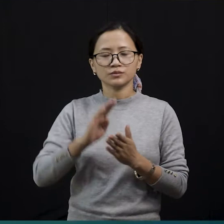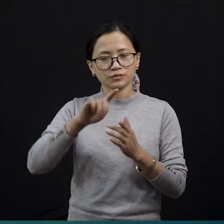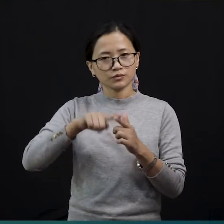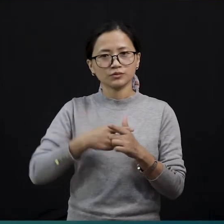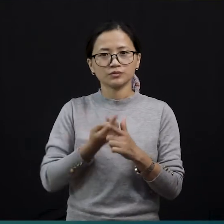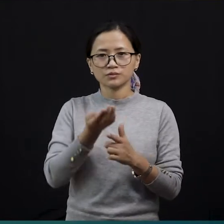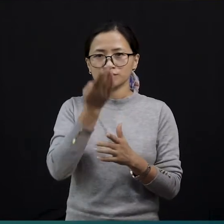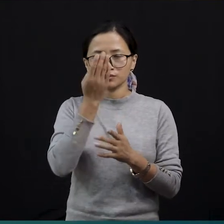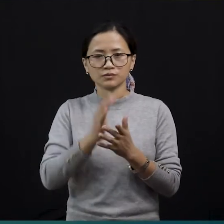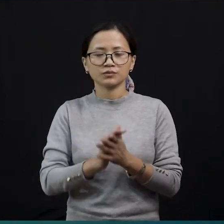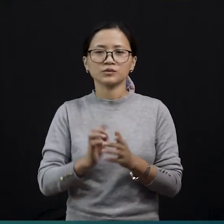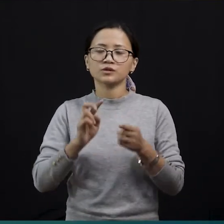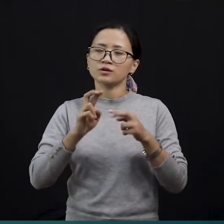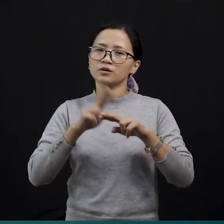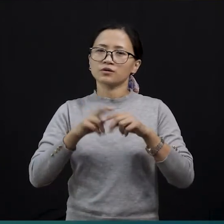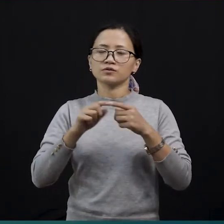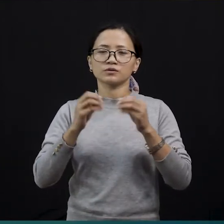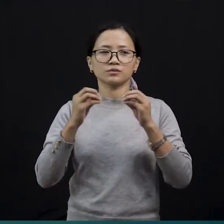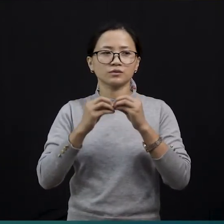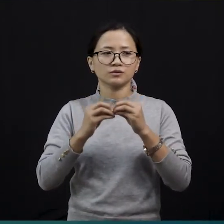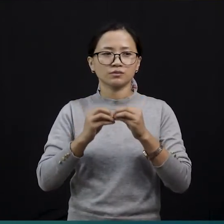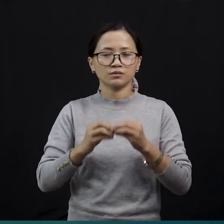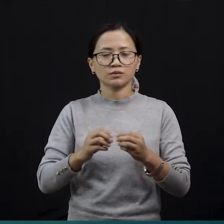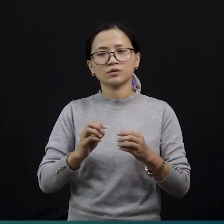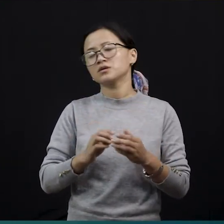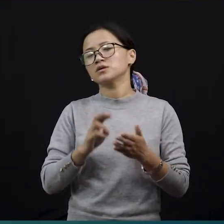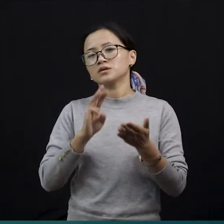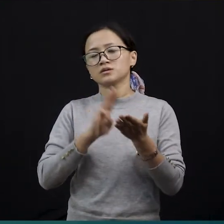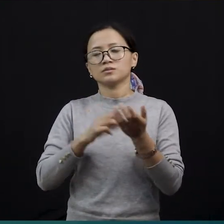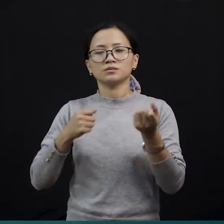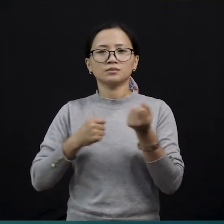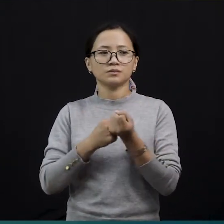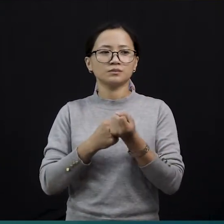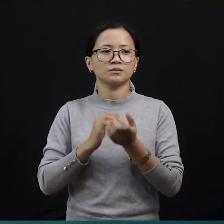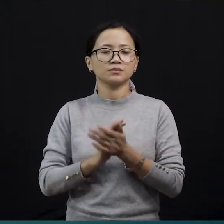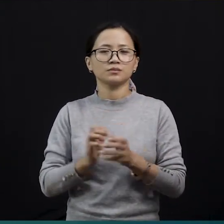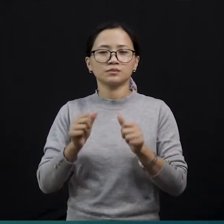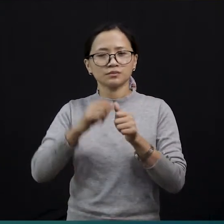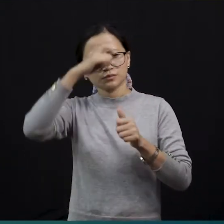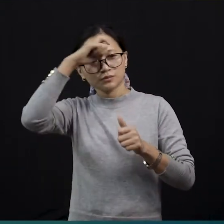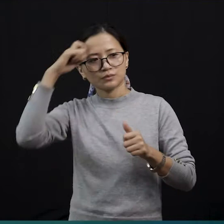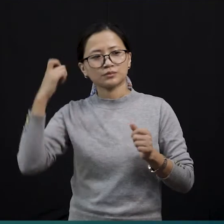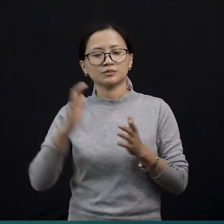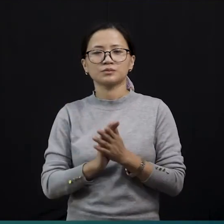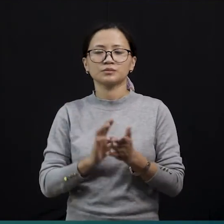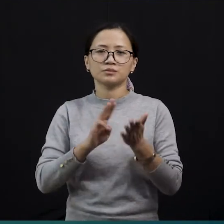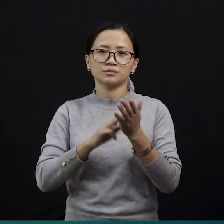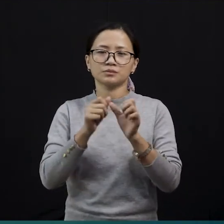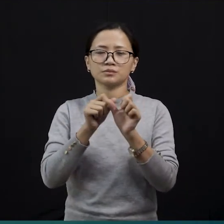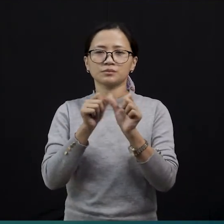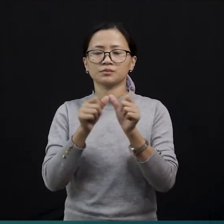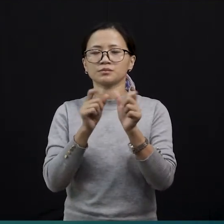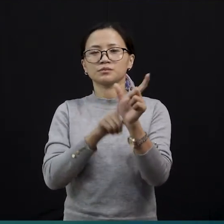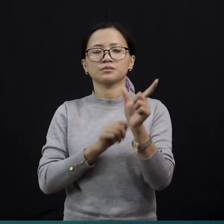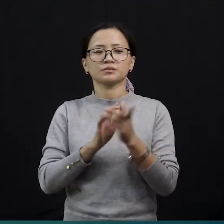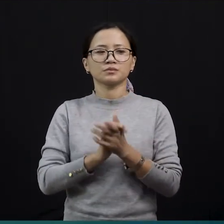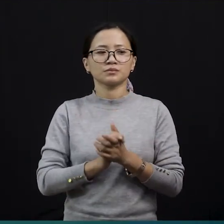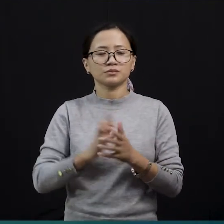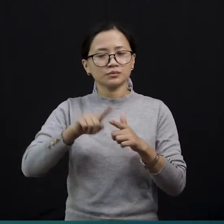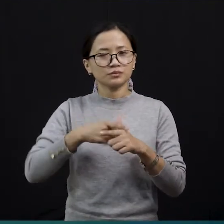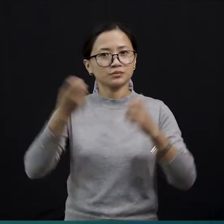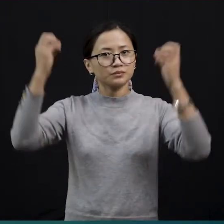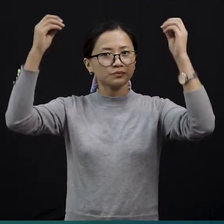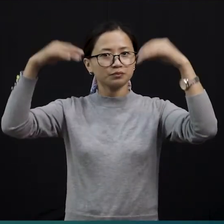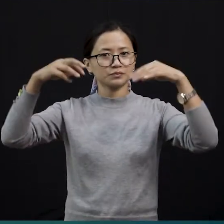January, then we have February, then we have March, then April, then May, then you